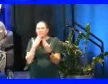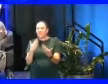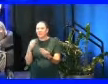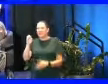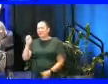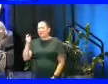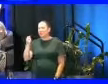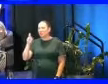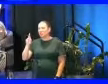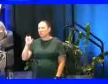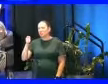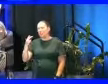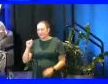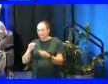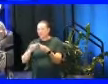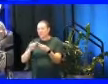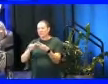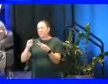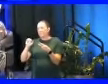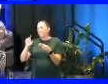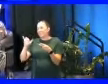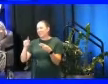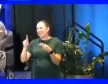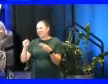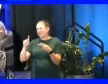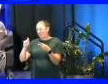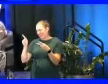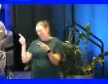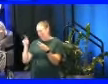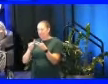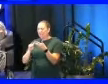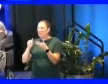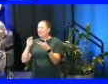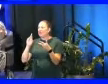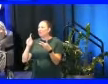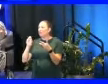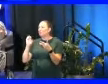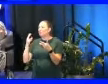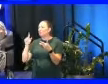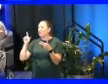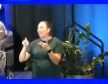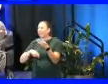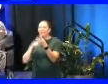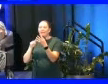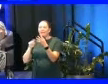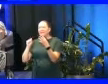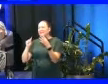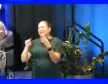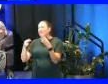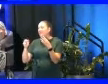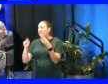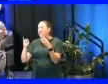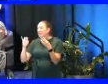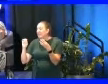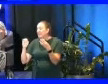Esther Wright, Mary Kate Wells, as you know, Miss Shannon, and Miss Rochelle from Independent Now, Miss Stephanie and Miss Claudia.